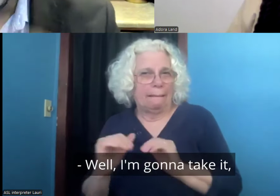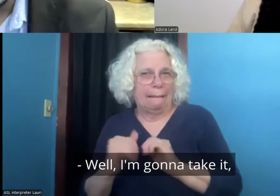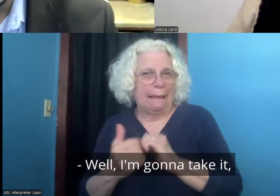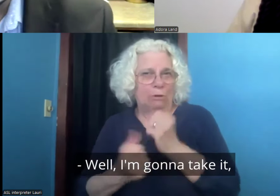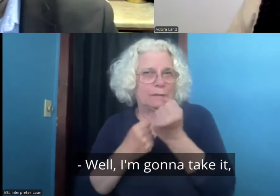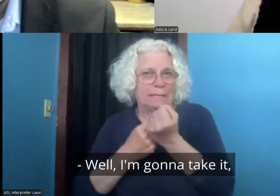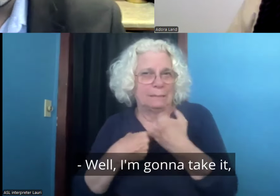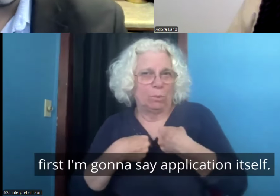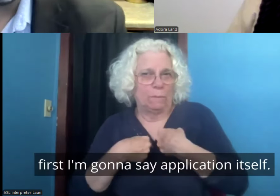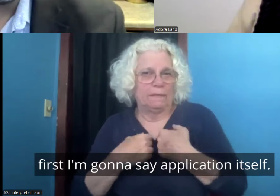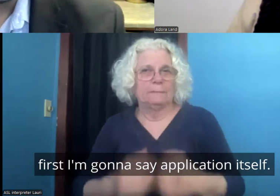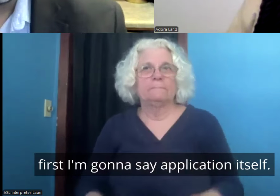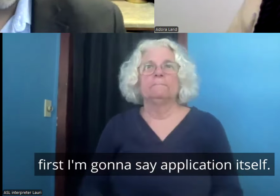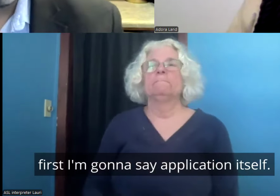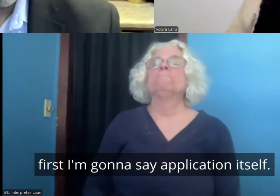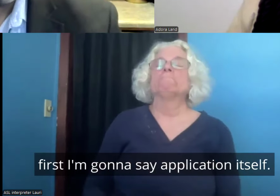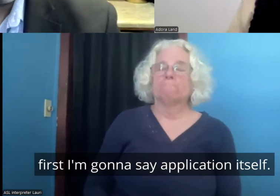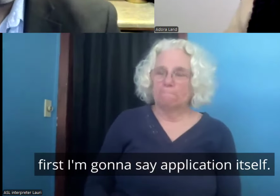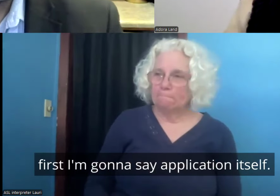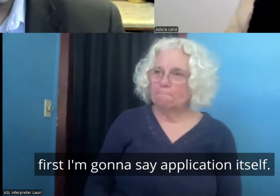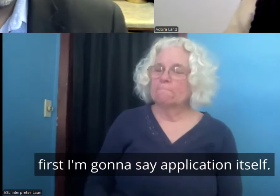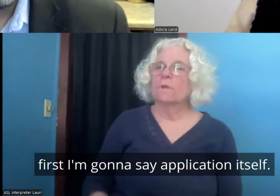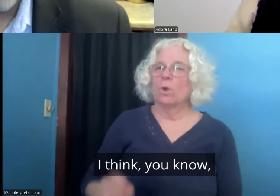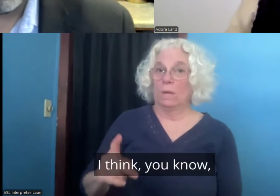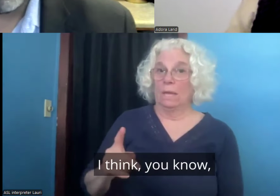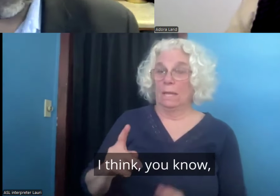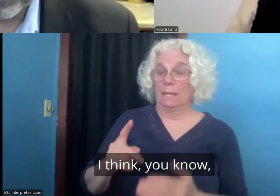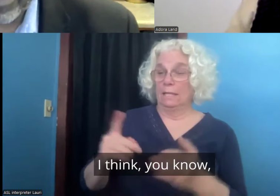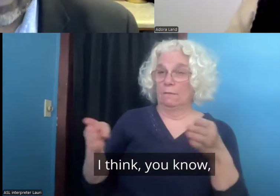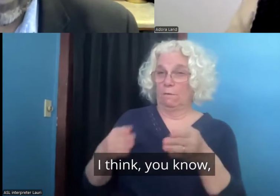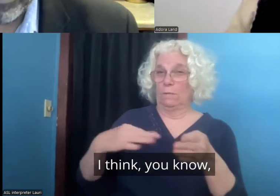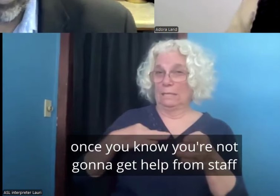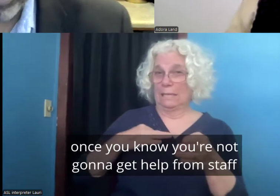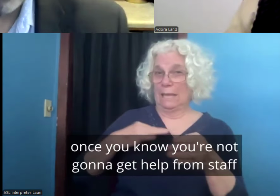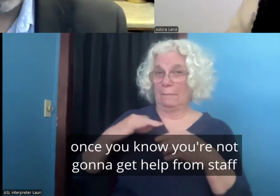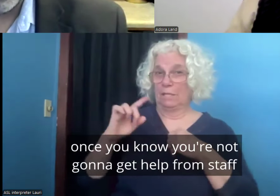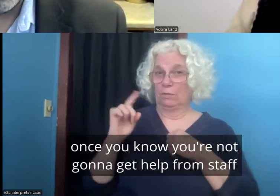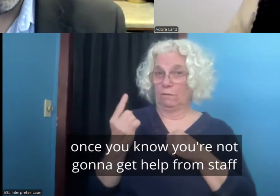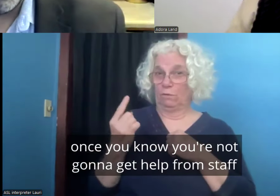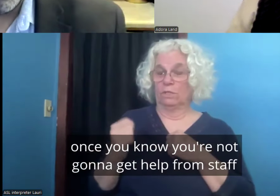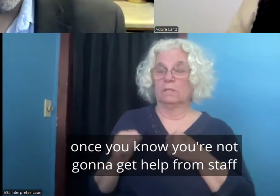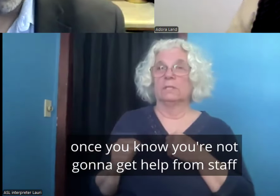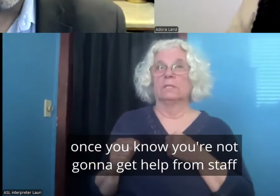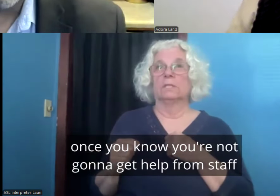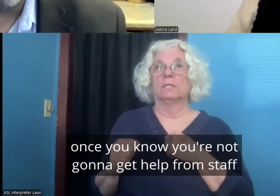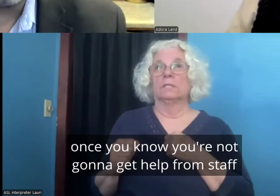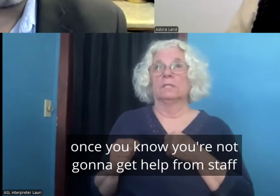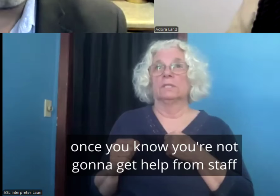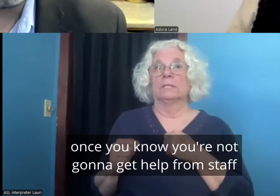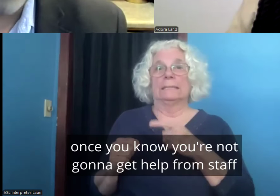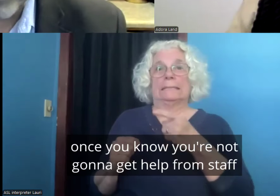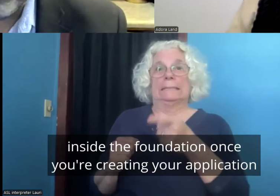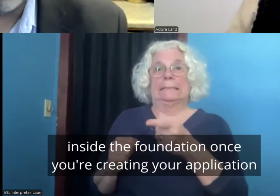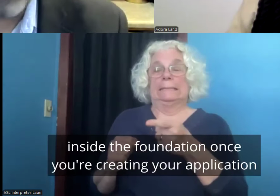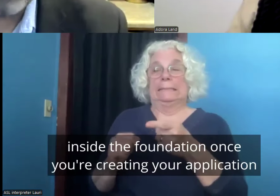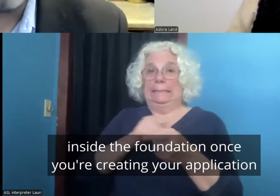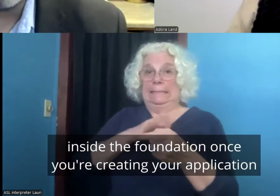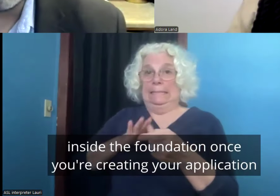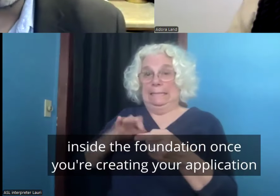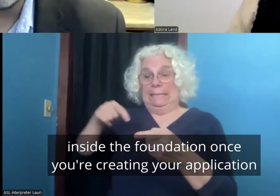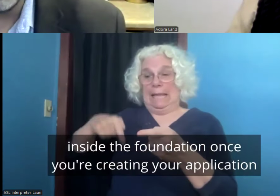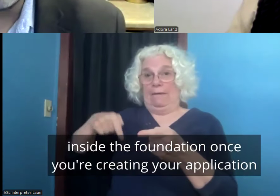Well, I'm going to take it first. I'm going to say the application itself. I think, once you're not going to get help from staff inside